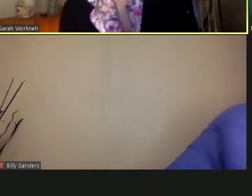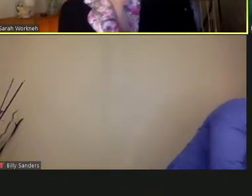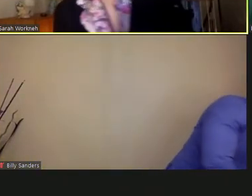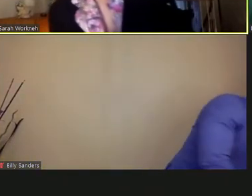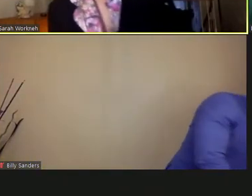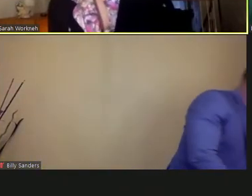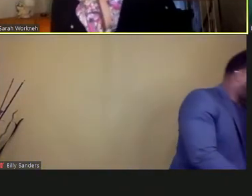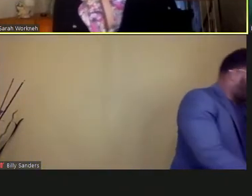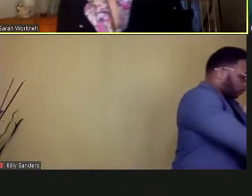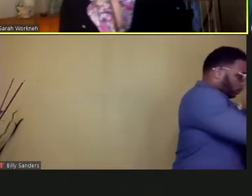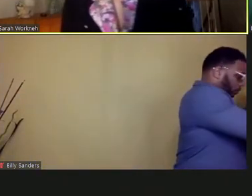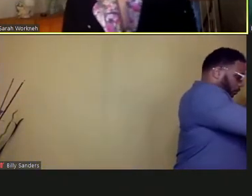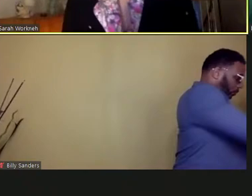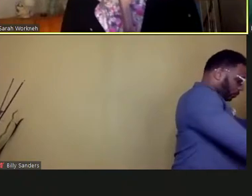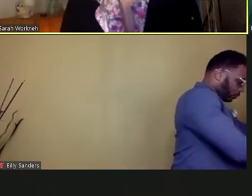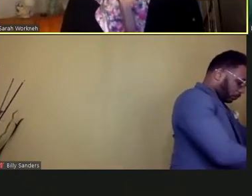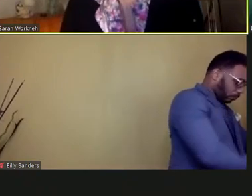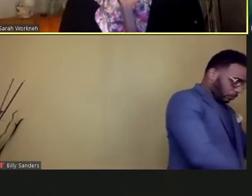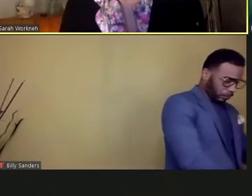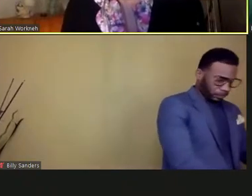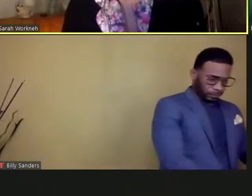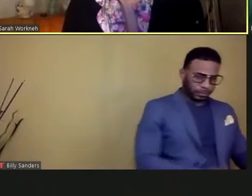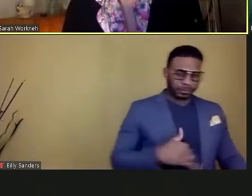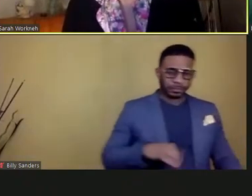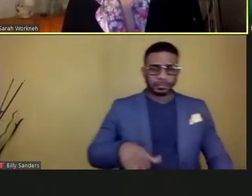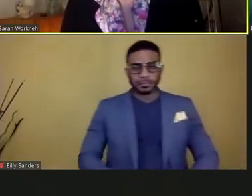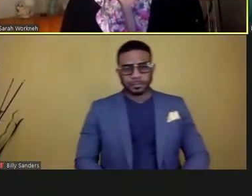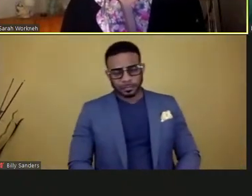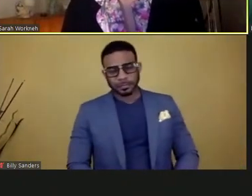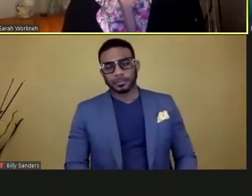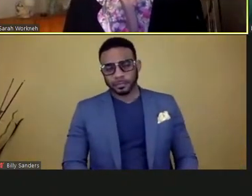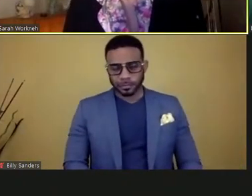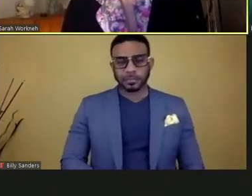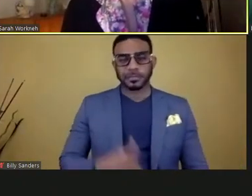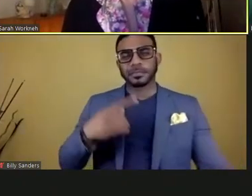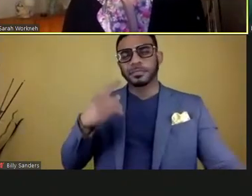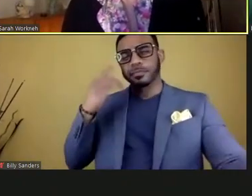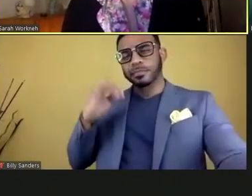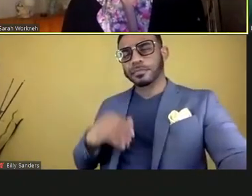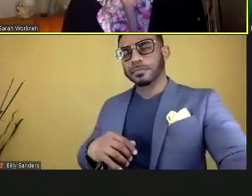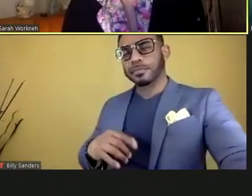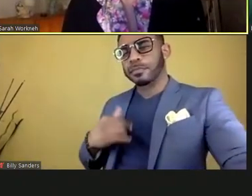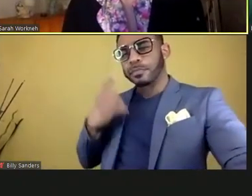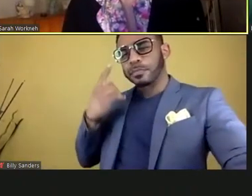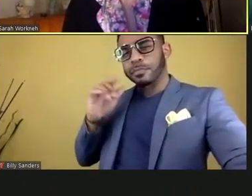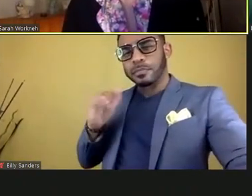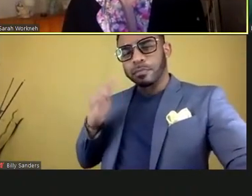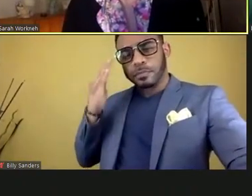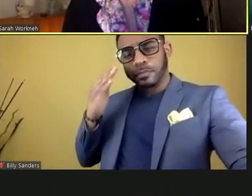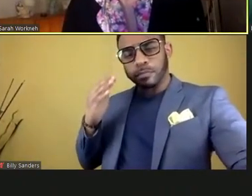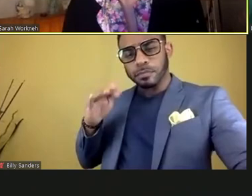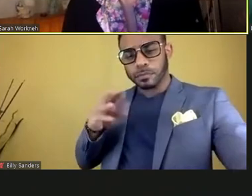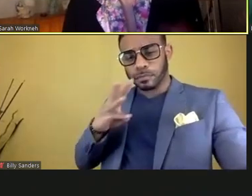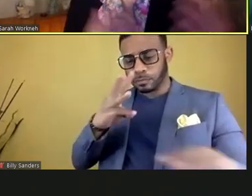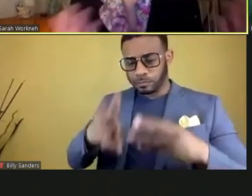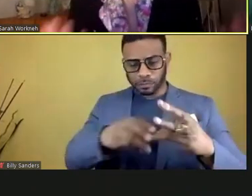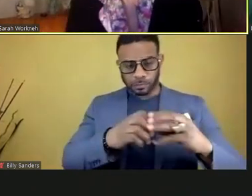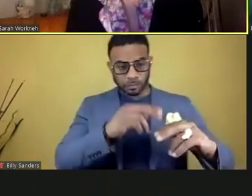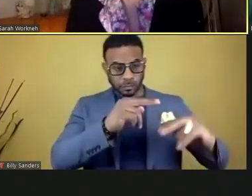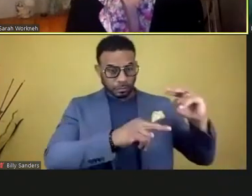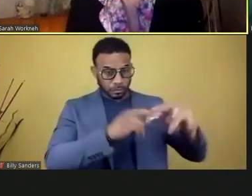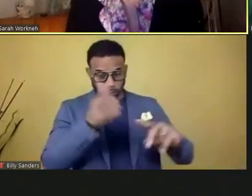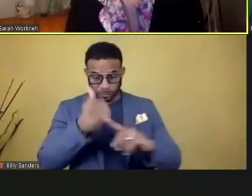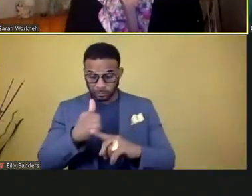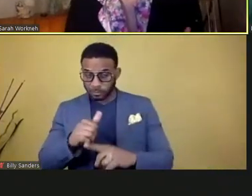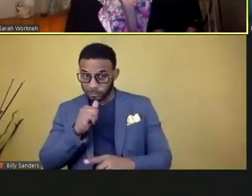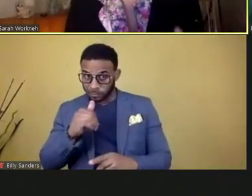Yeah, I just wanna back you up on that and say that, you know, I mean, I think we all know in the world that buildings themselves